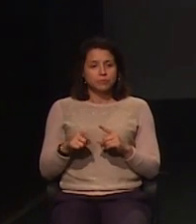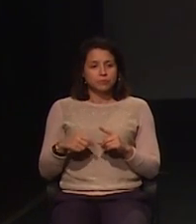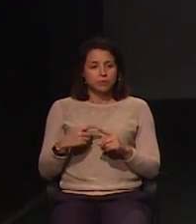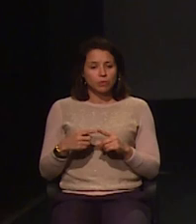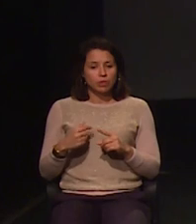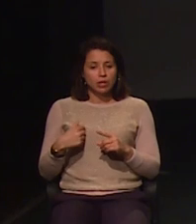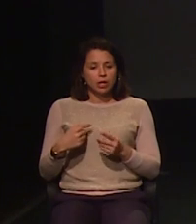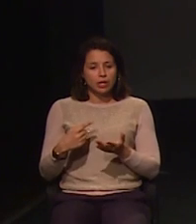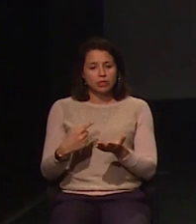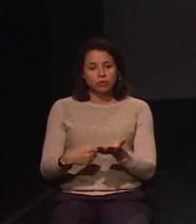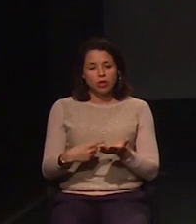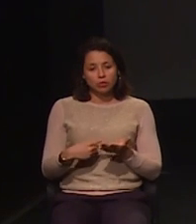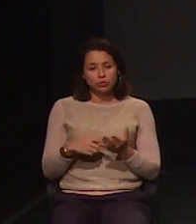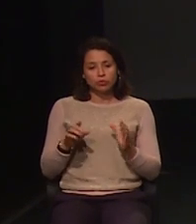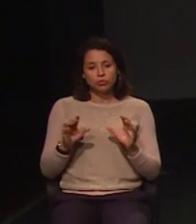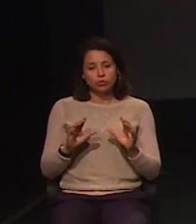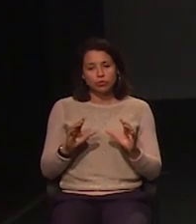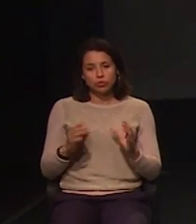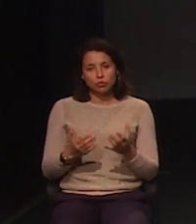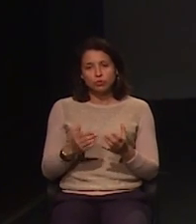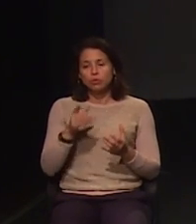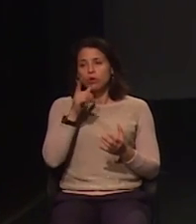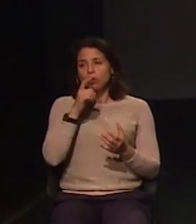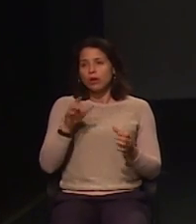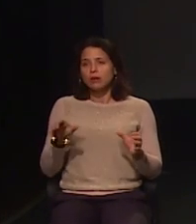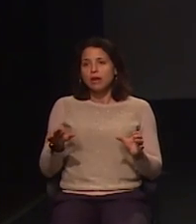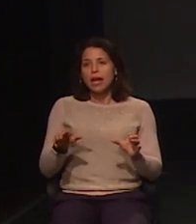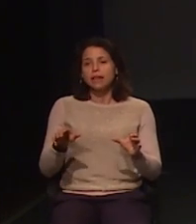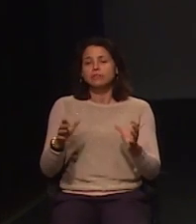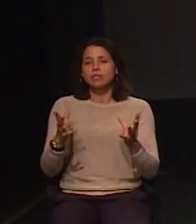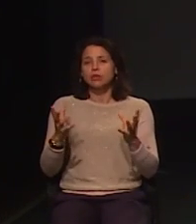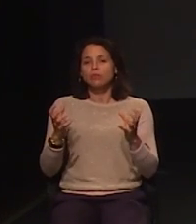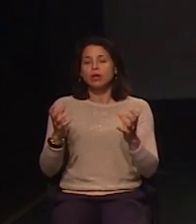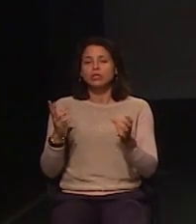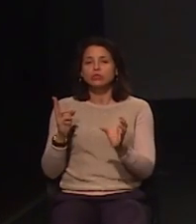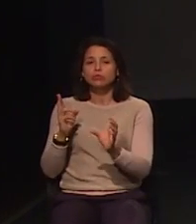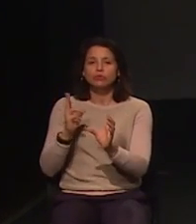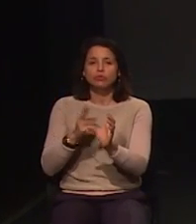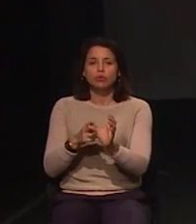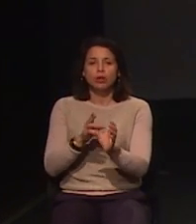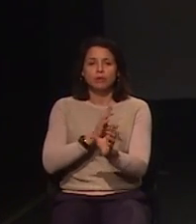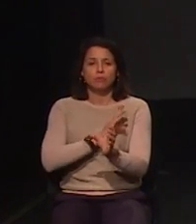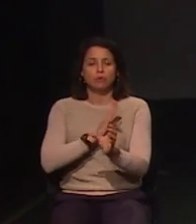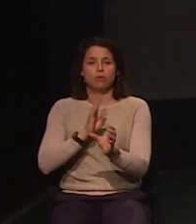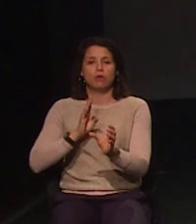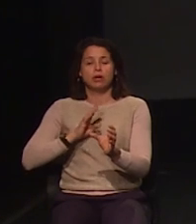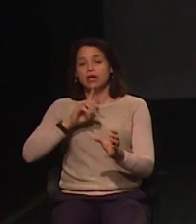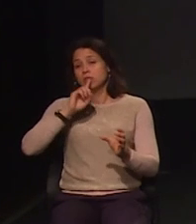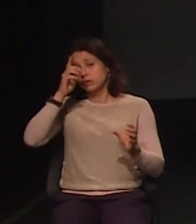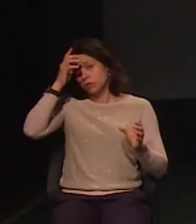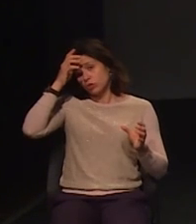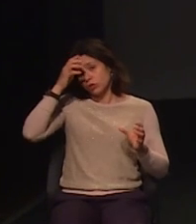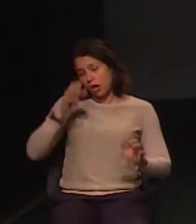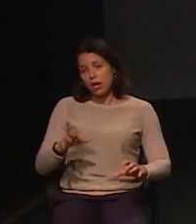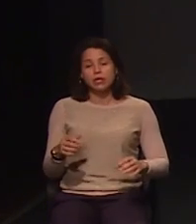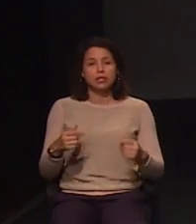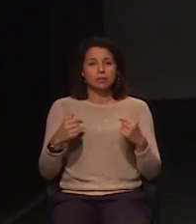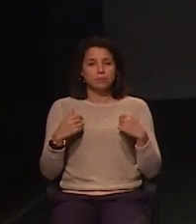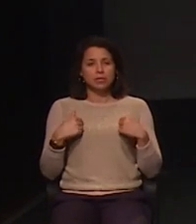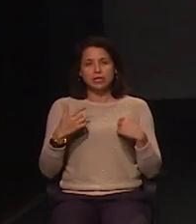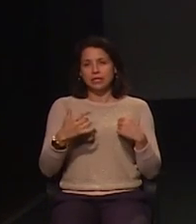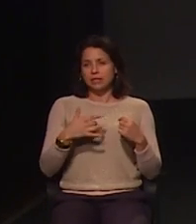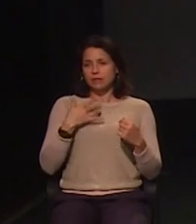are actively looking to join boards, it is astonishing to me that they feel